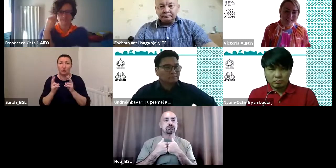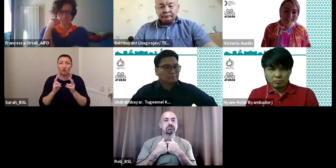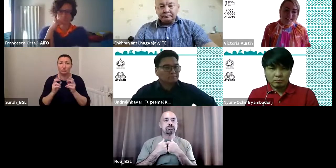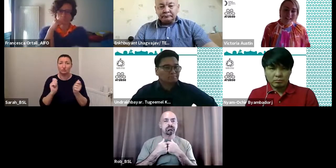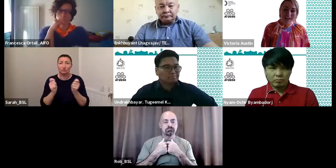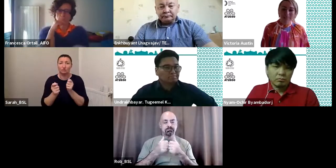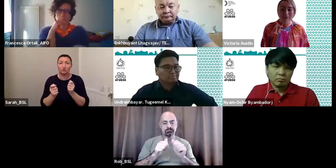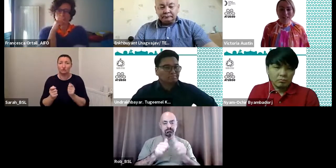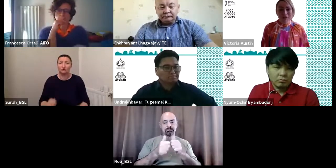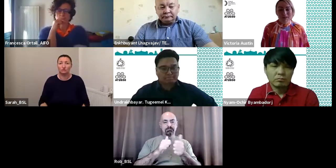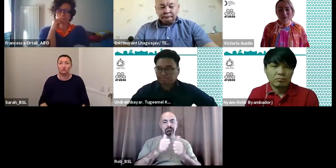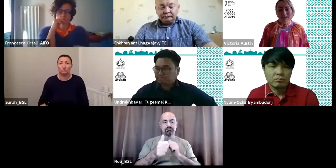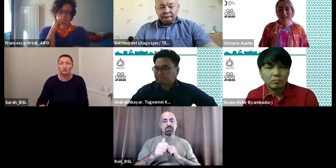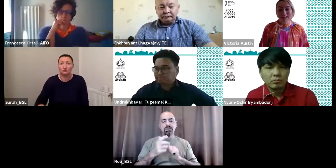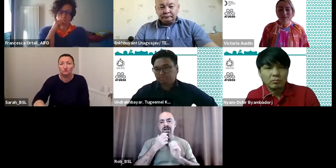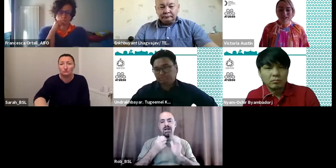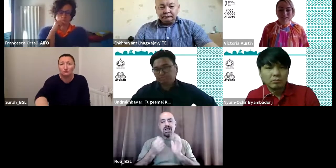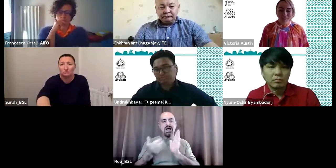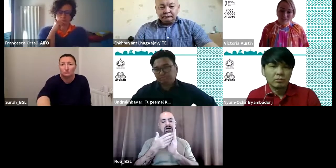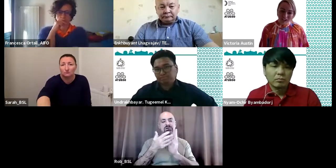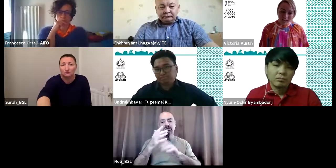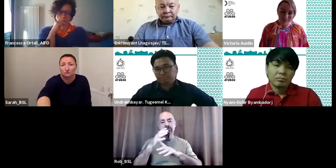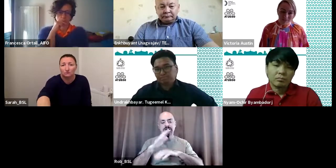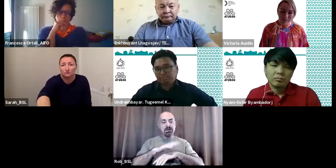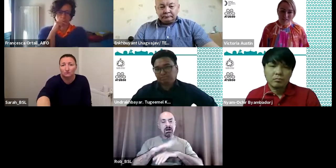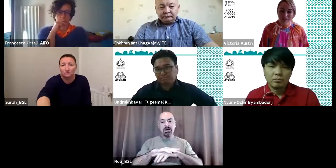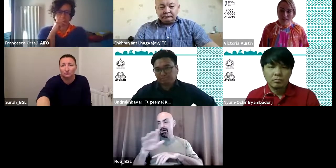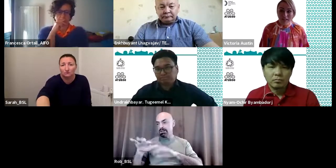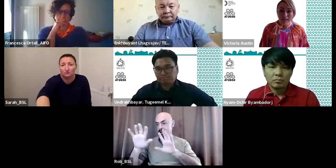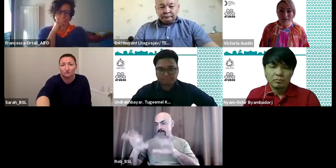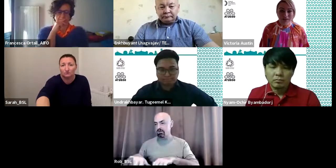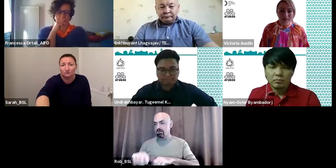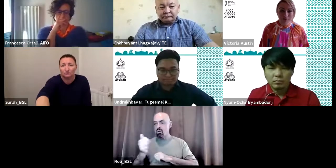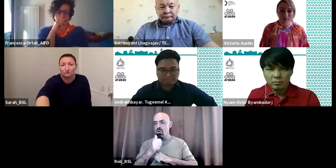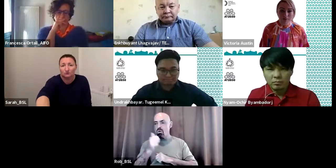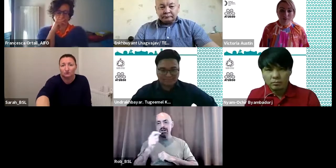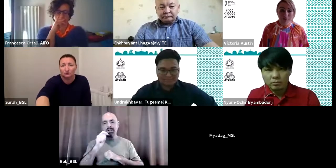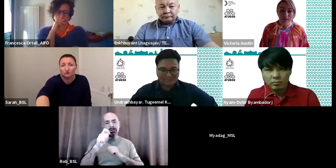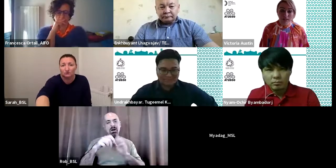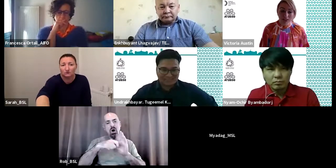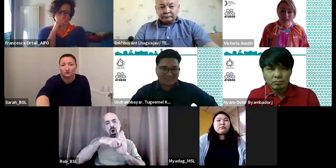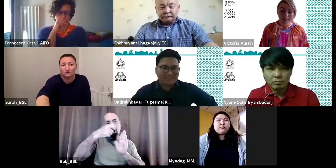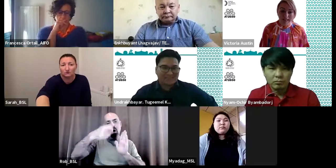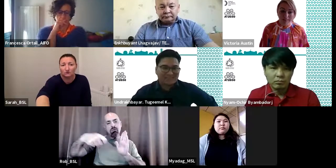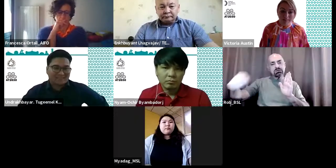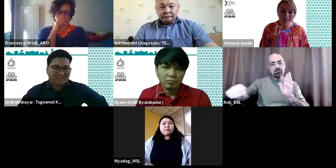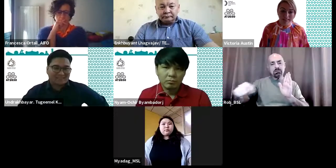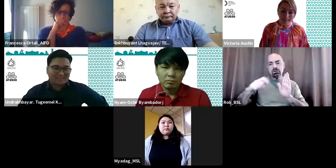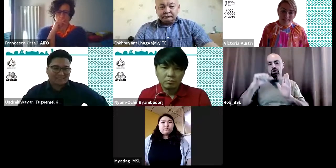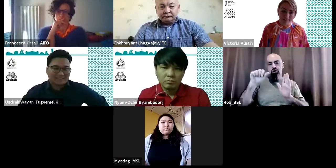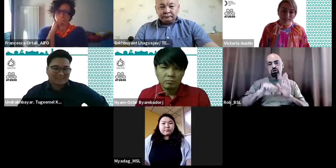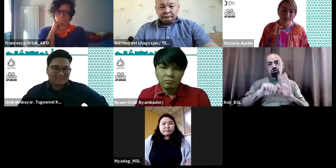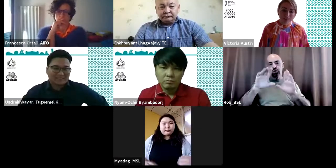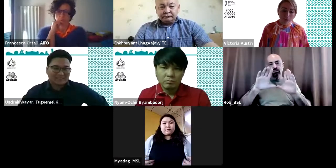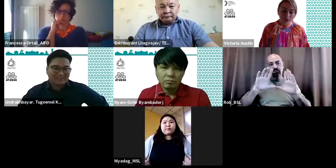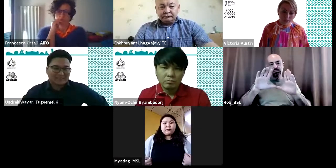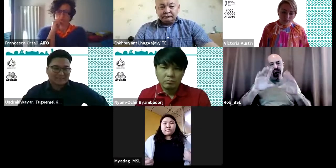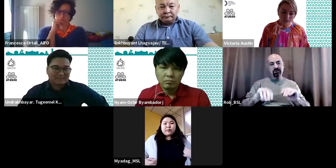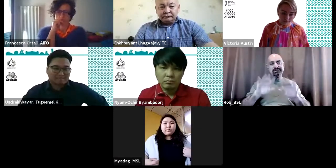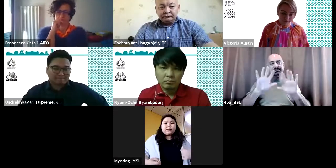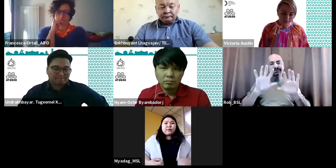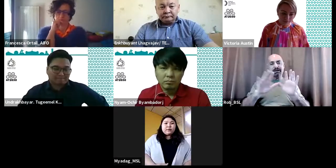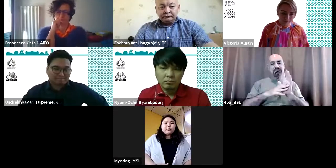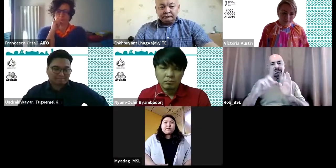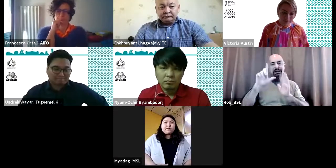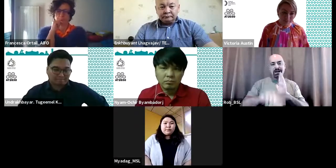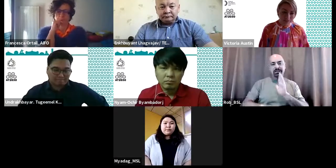of minutes. But as my colleague Michaela has mentioned in the chat, we are running slightly over time, so we'll be finishing 10 minutes late. So apologies